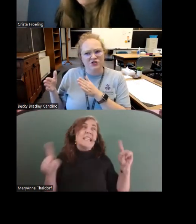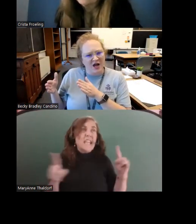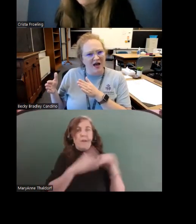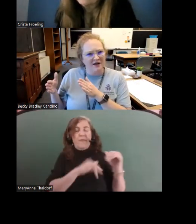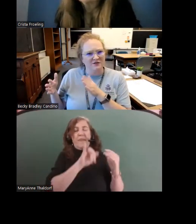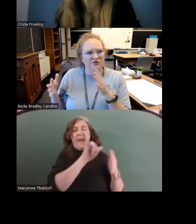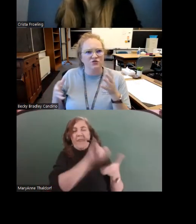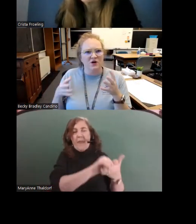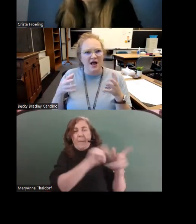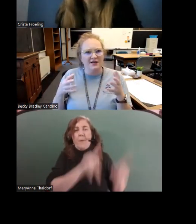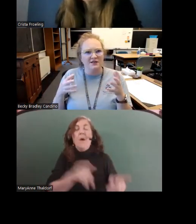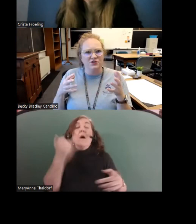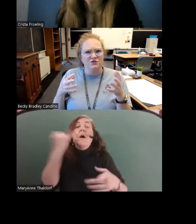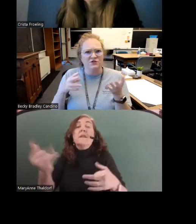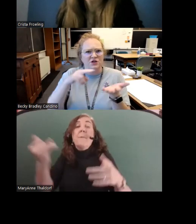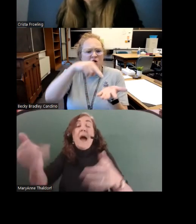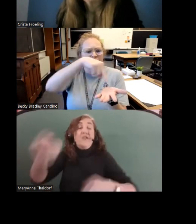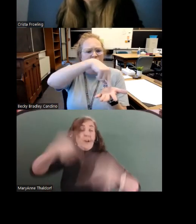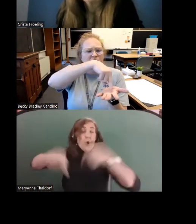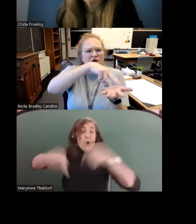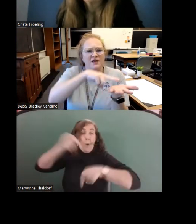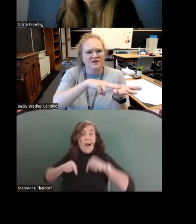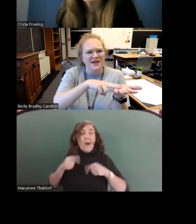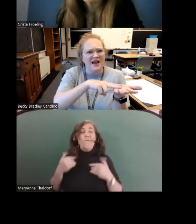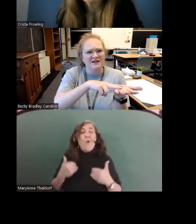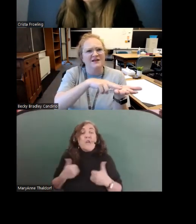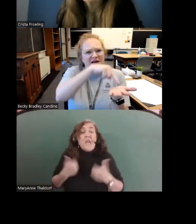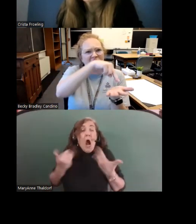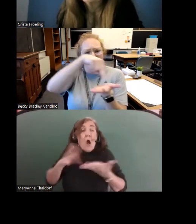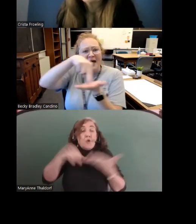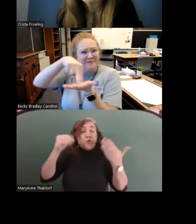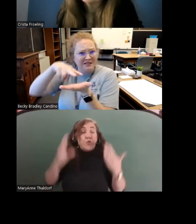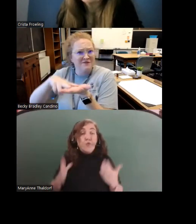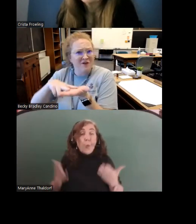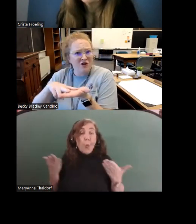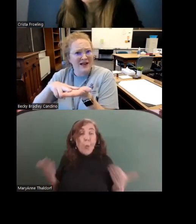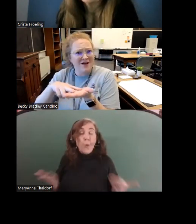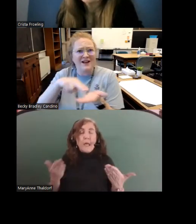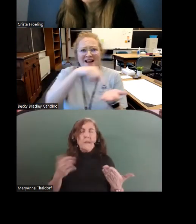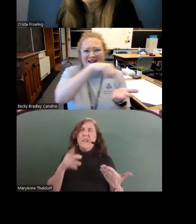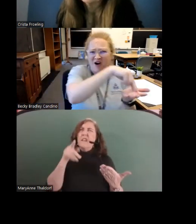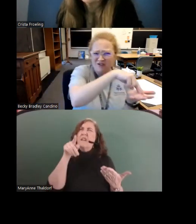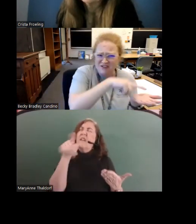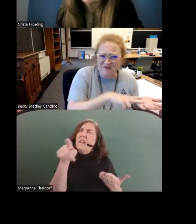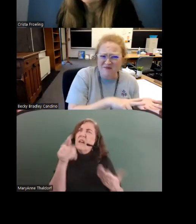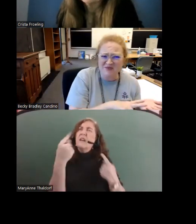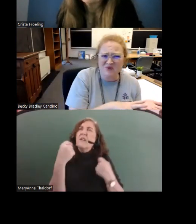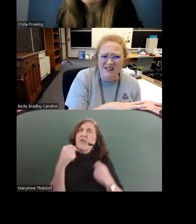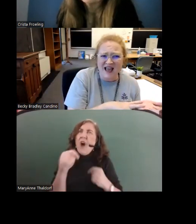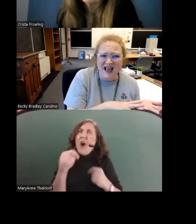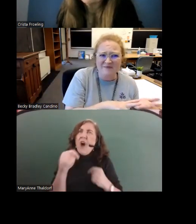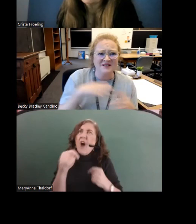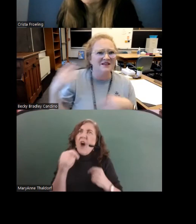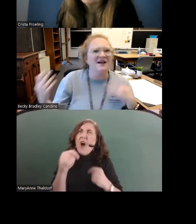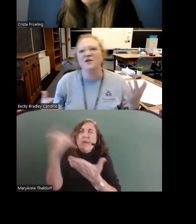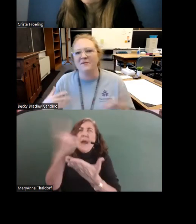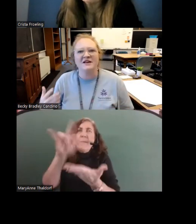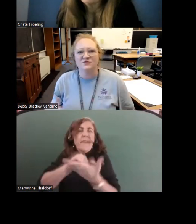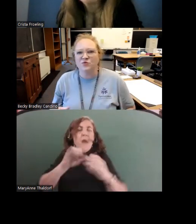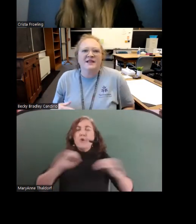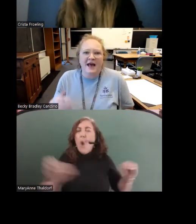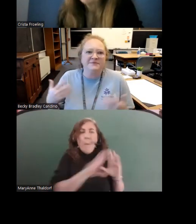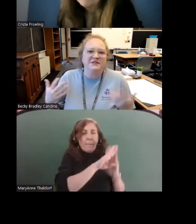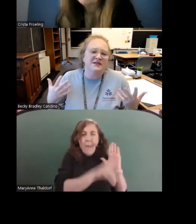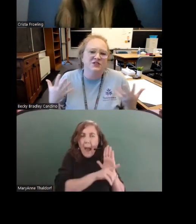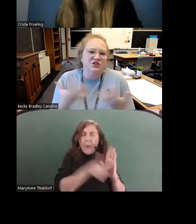for a child to try to, you know, oh, that means fall down, and it also means relapse, you know, I mean,